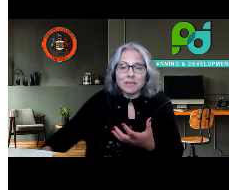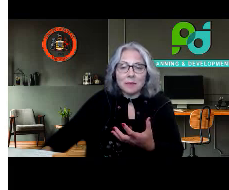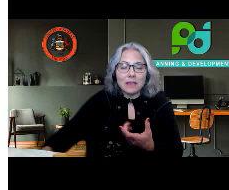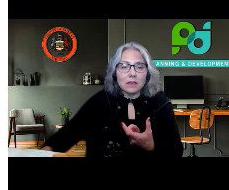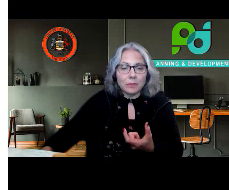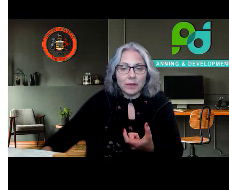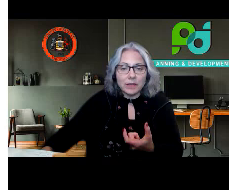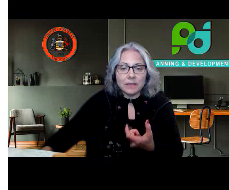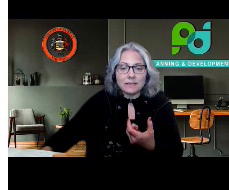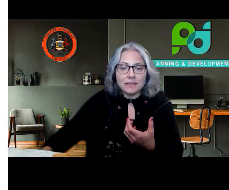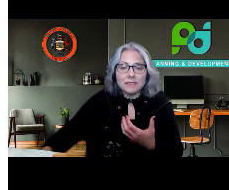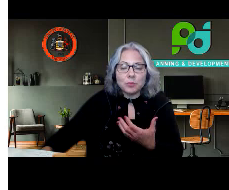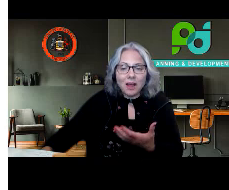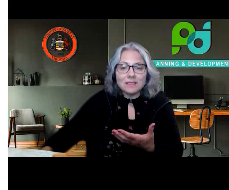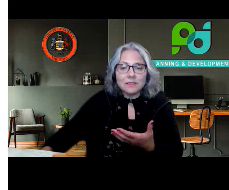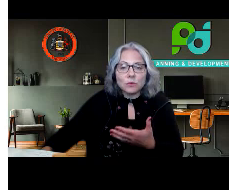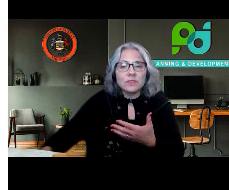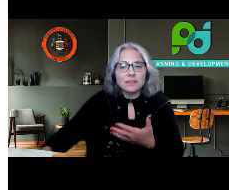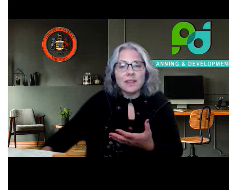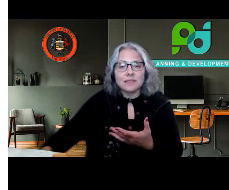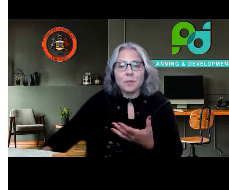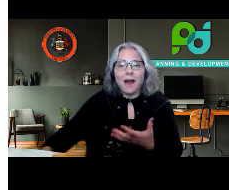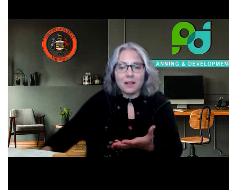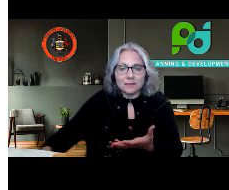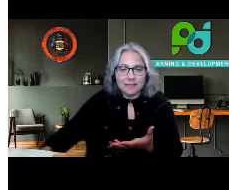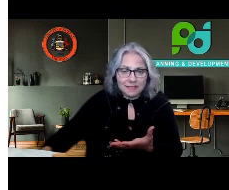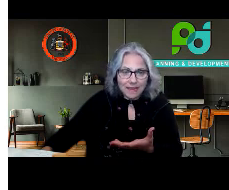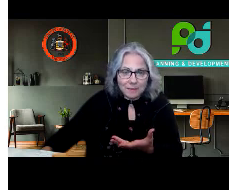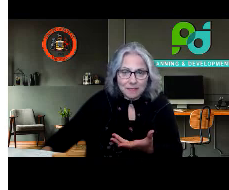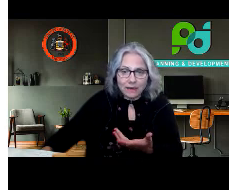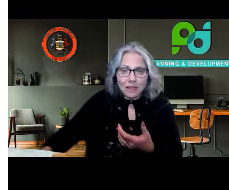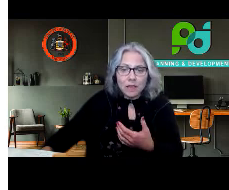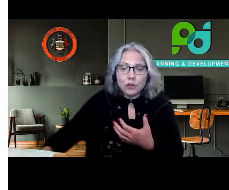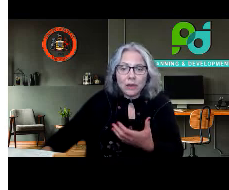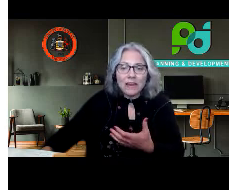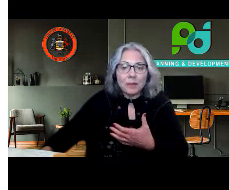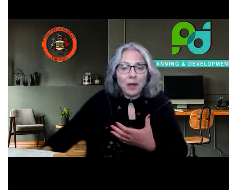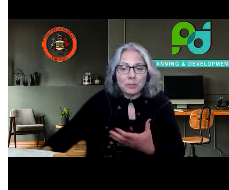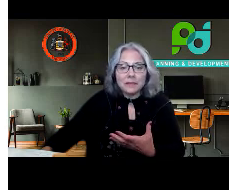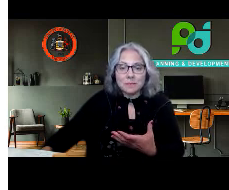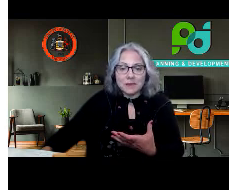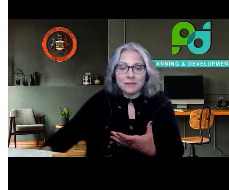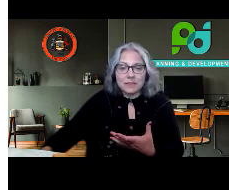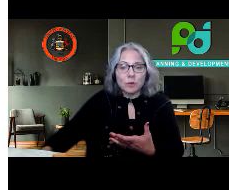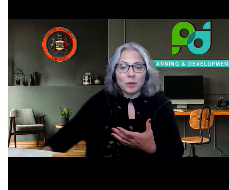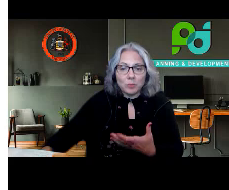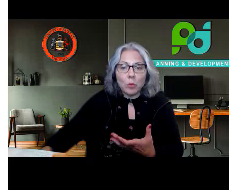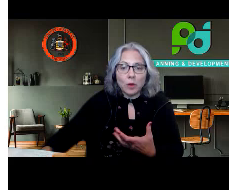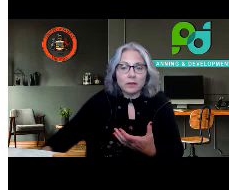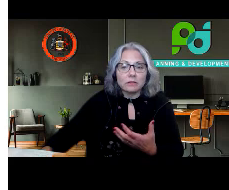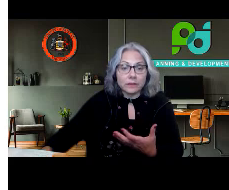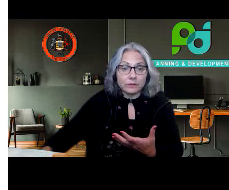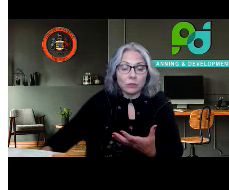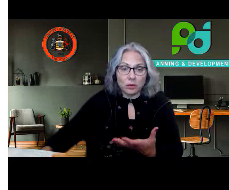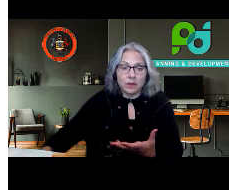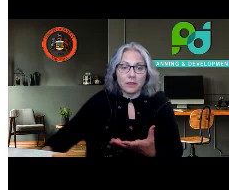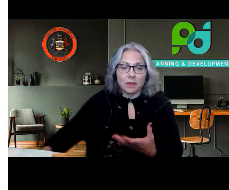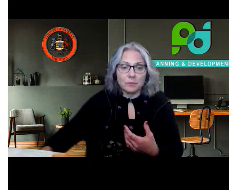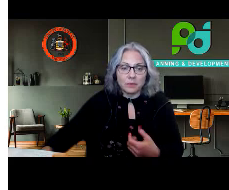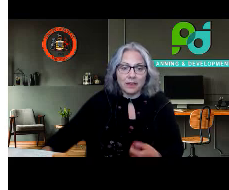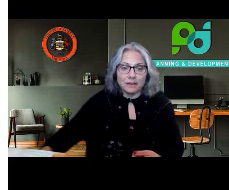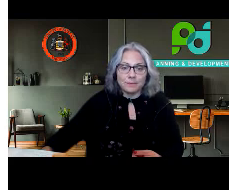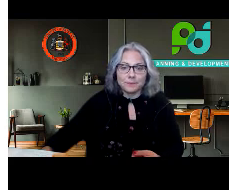explain placemaking a bit, it's a process, or in this case, policies aimed at creating public spaces where people want to live,